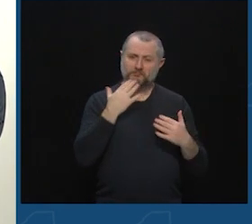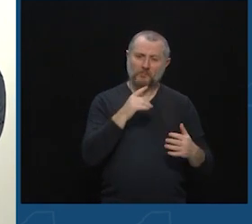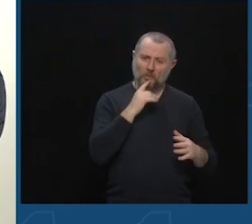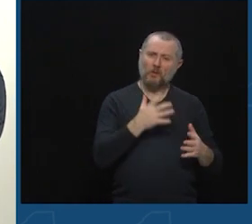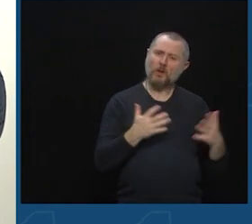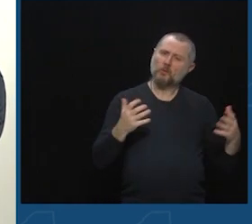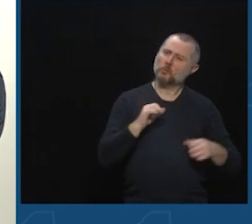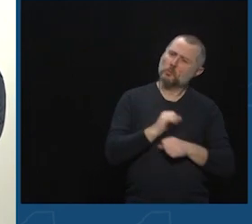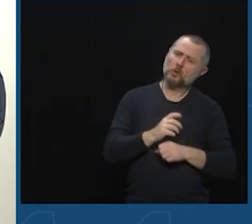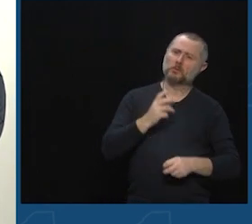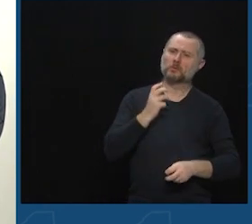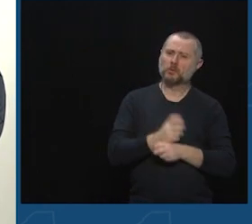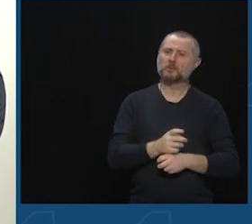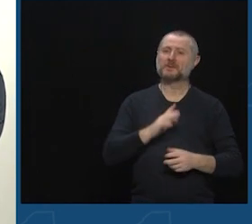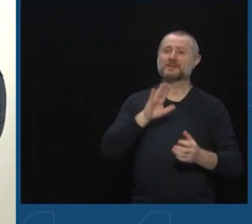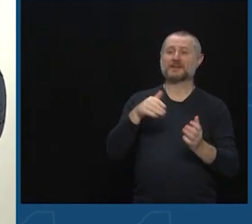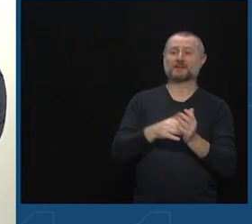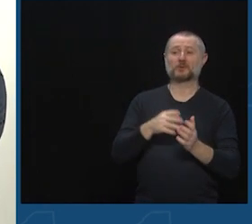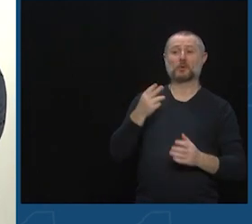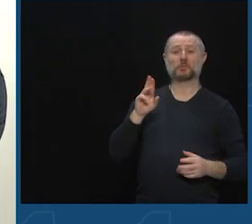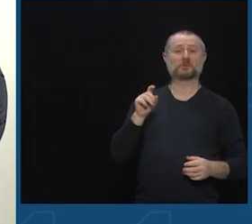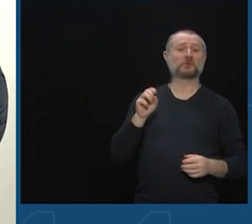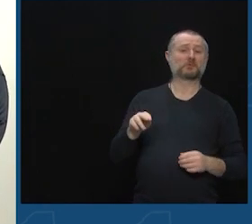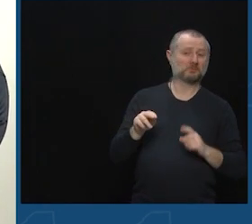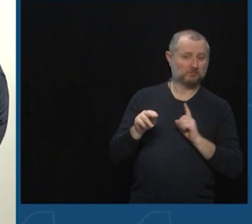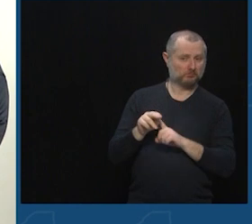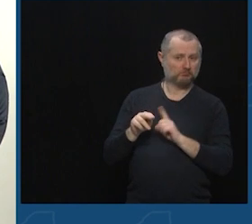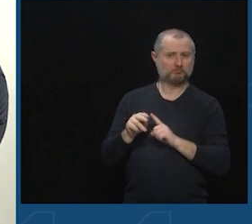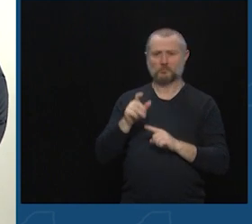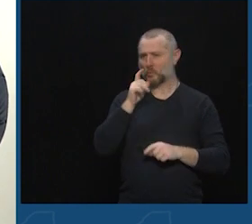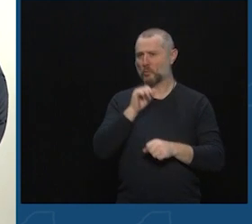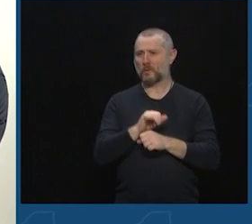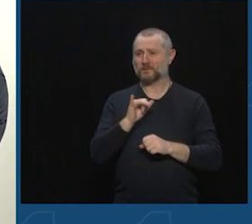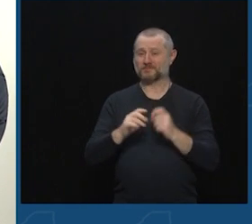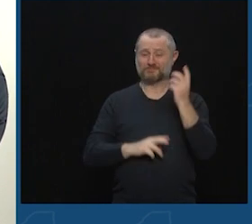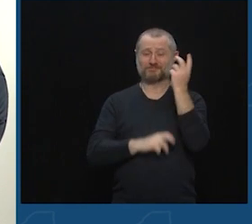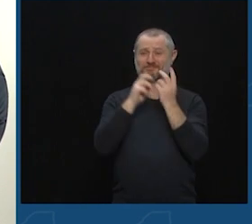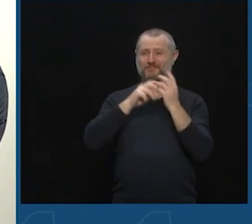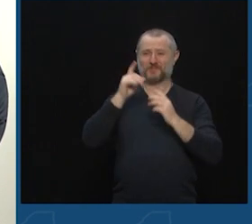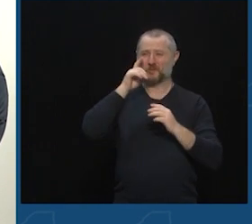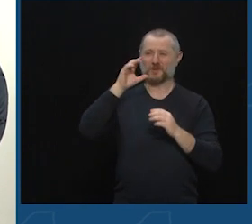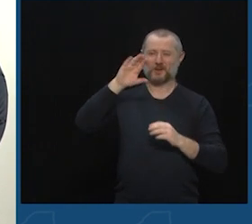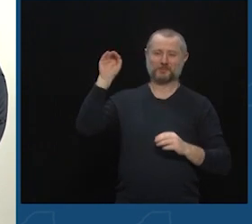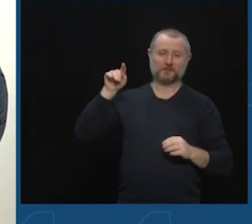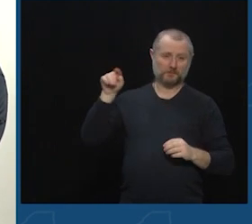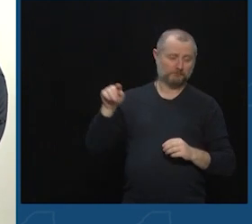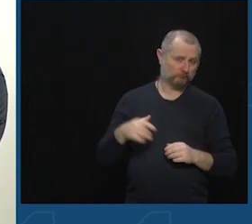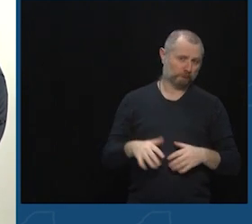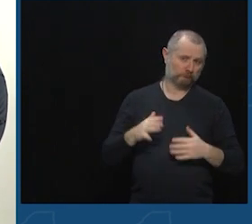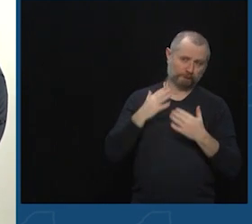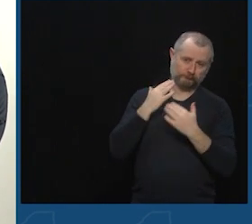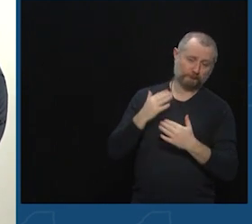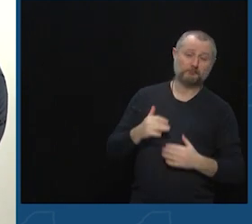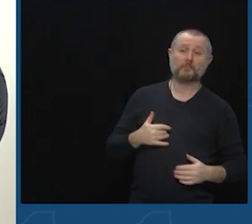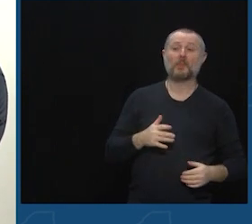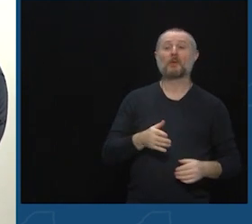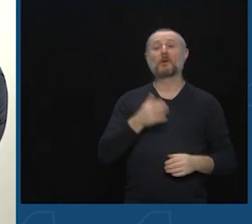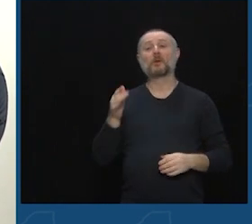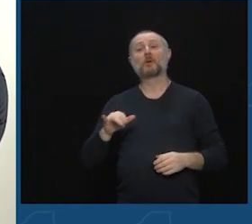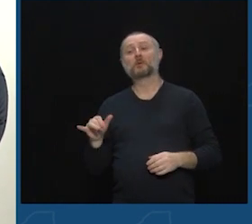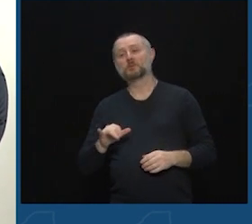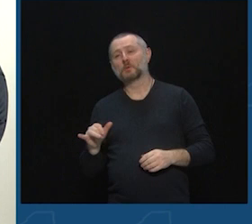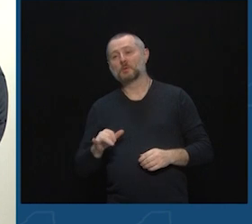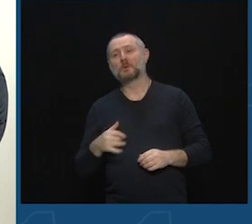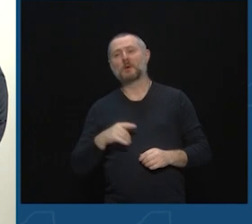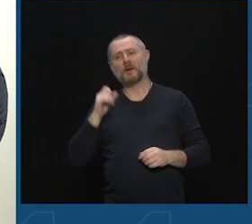Central Hudson and linemen and women from across the country that rallied here. I want to thank you. The other thing that we've been doing, as the governor alluded